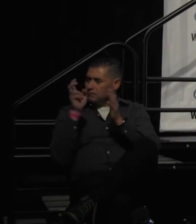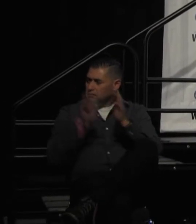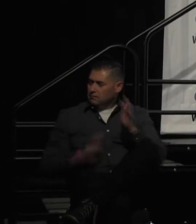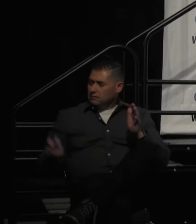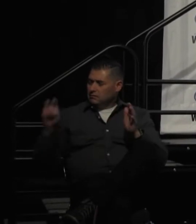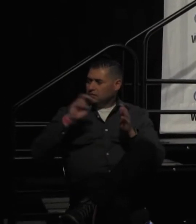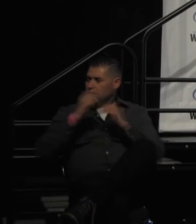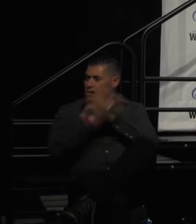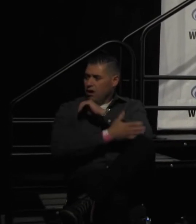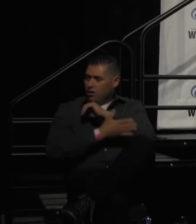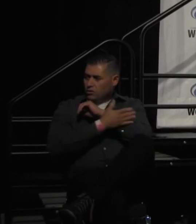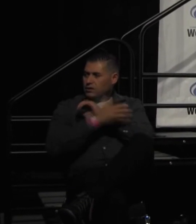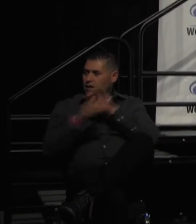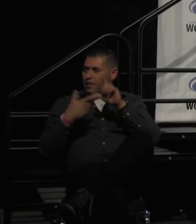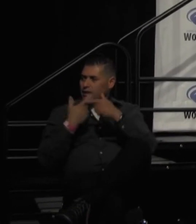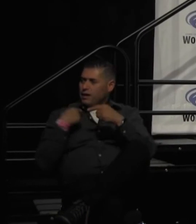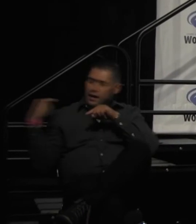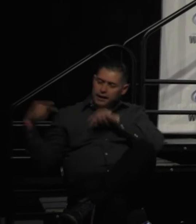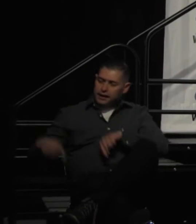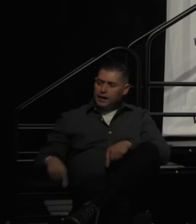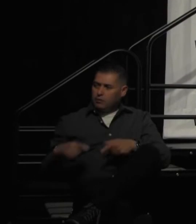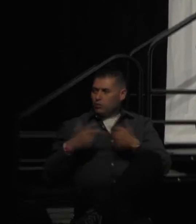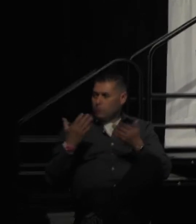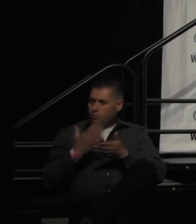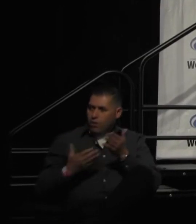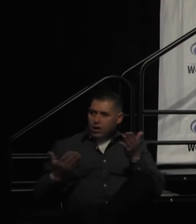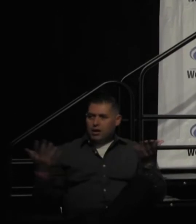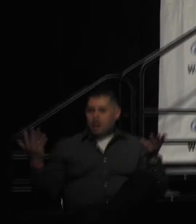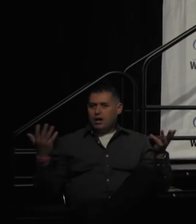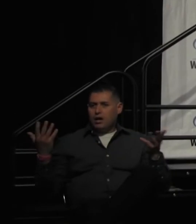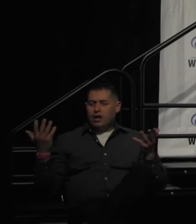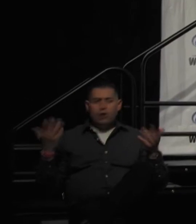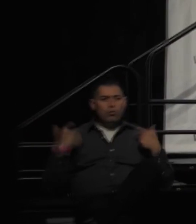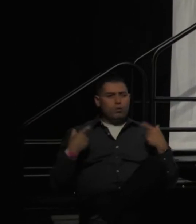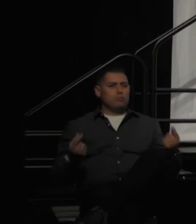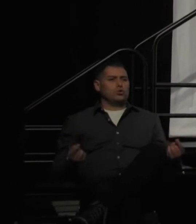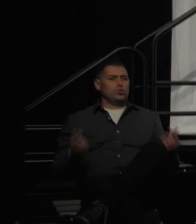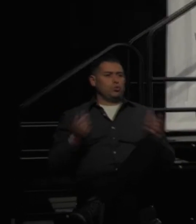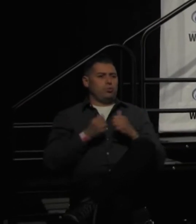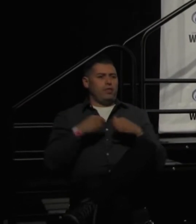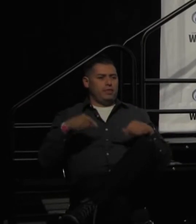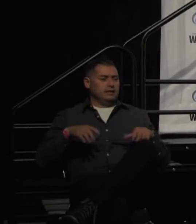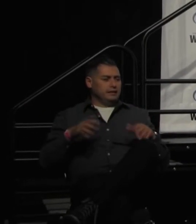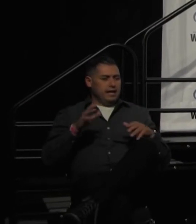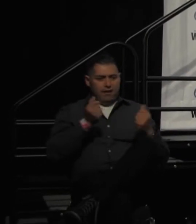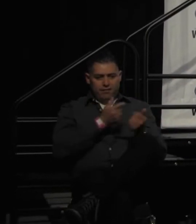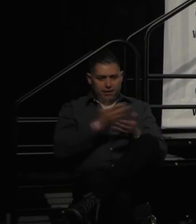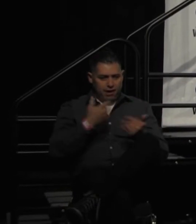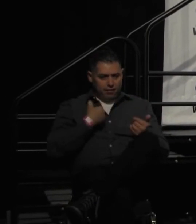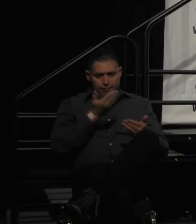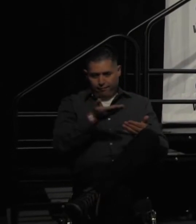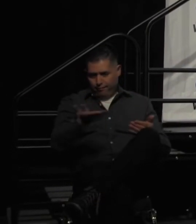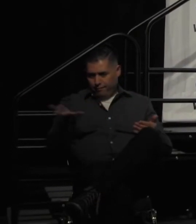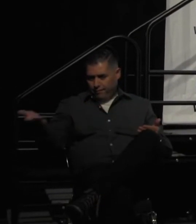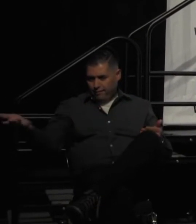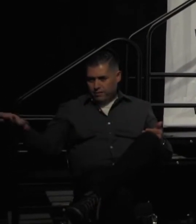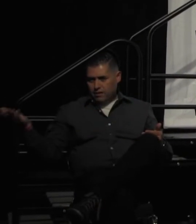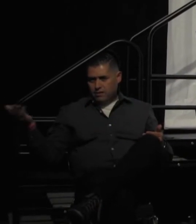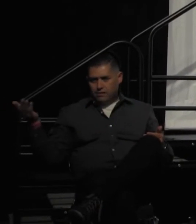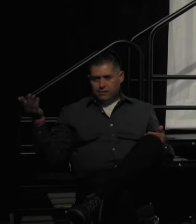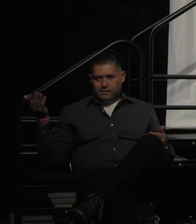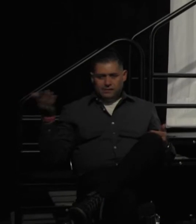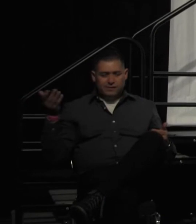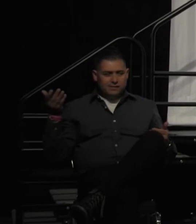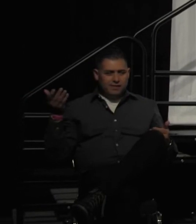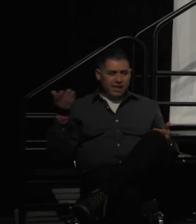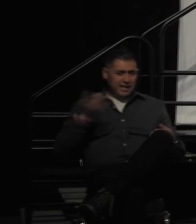country. And I came to the part where I go, what am I going to do with this collection after, you know? So I thought, you know, start giving